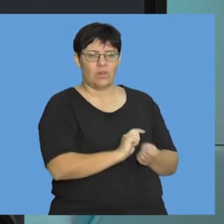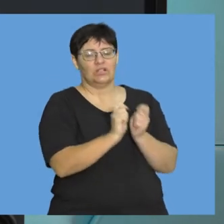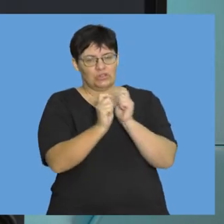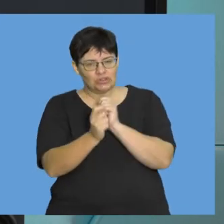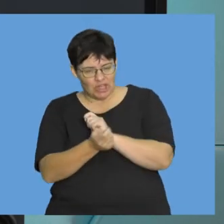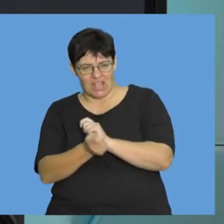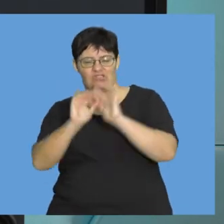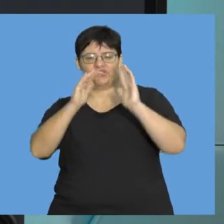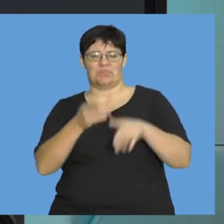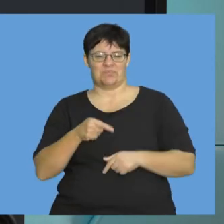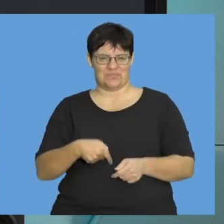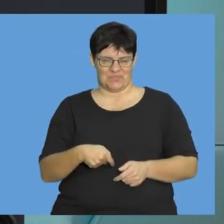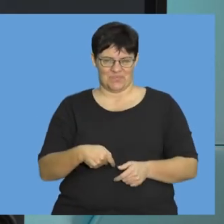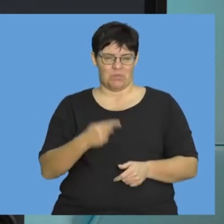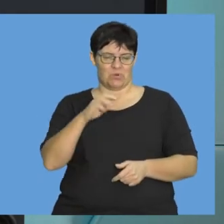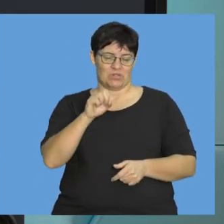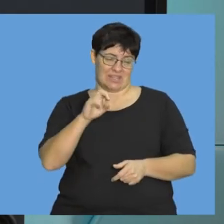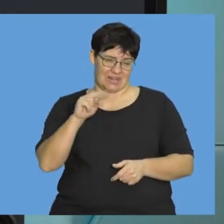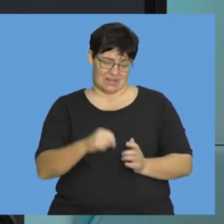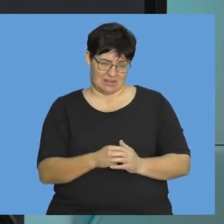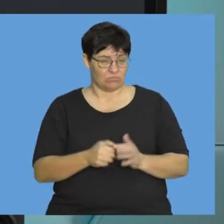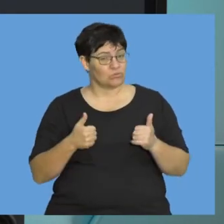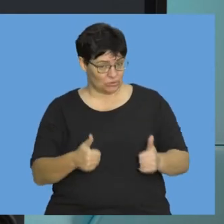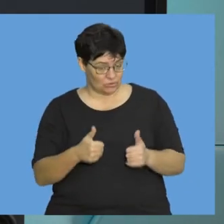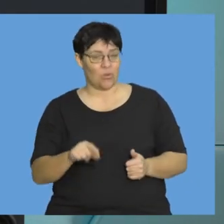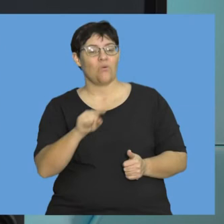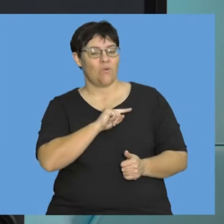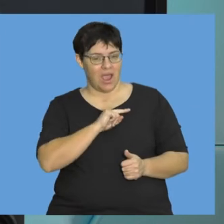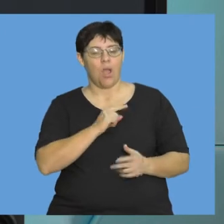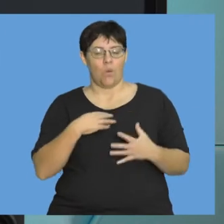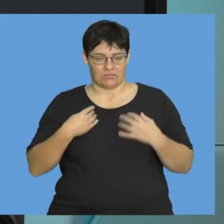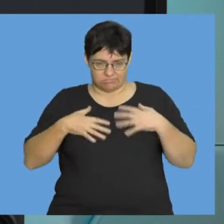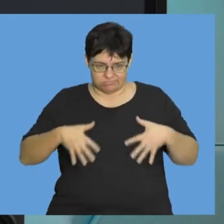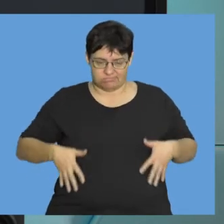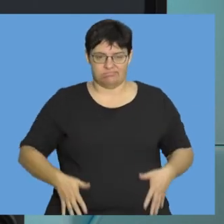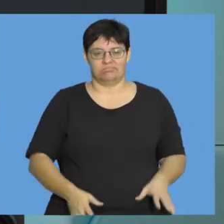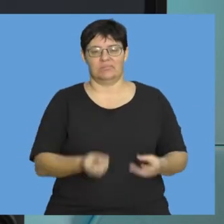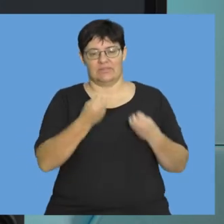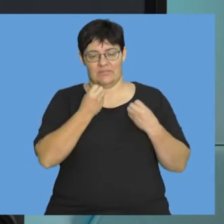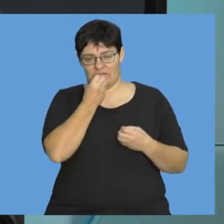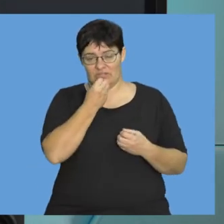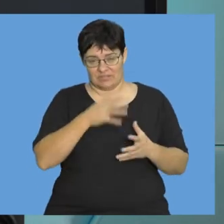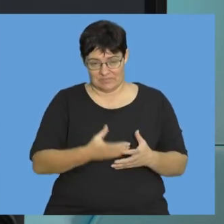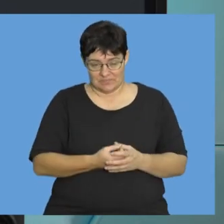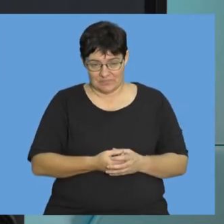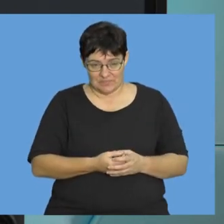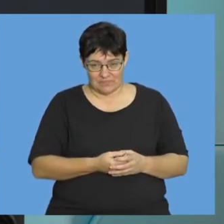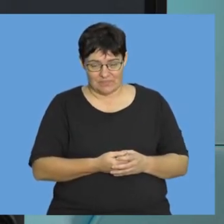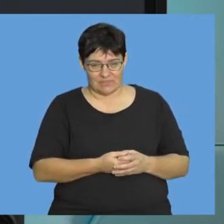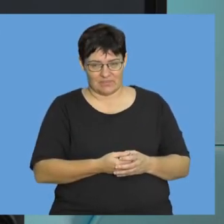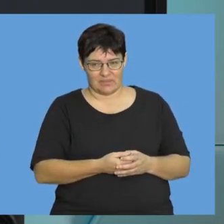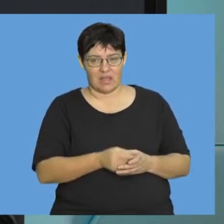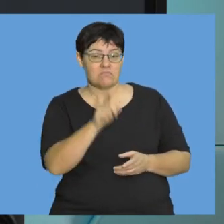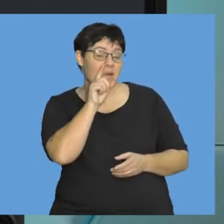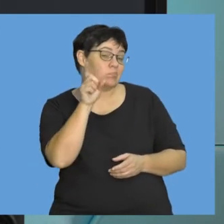do? It's going to change the shape of the protein, which is good because I want to digest it.